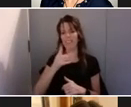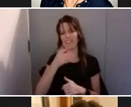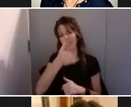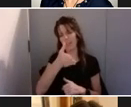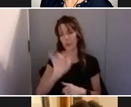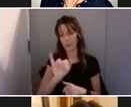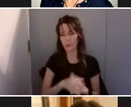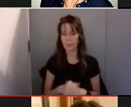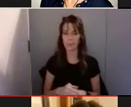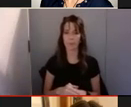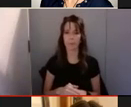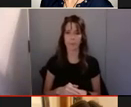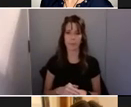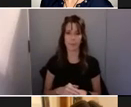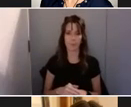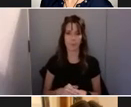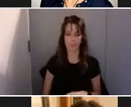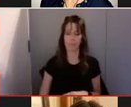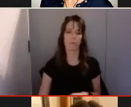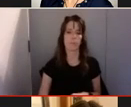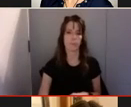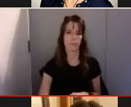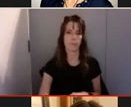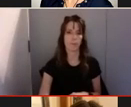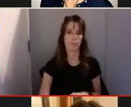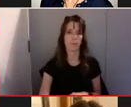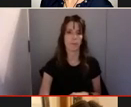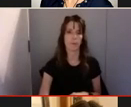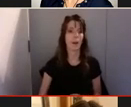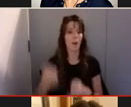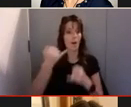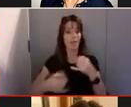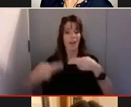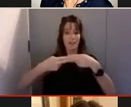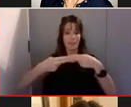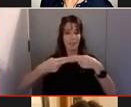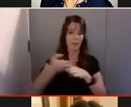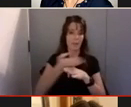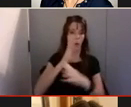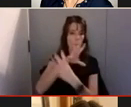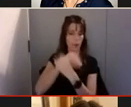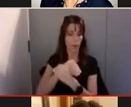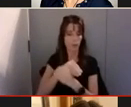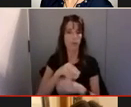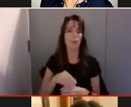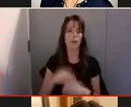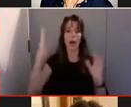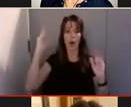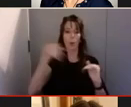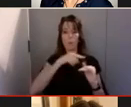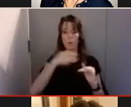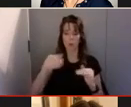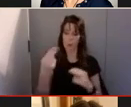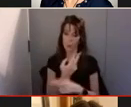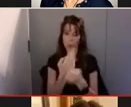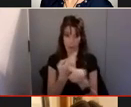well. I'm going to go back to our last slide here before we close out, and hope that you take these